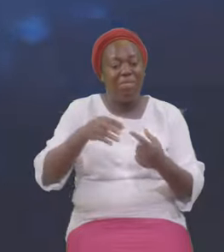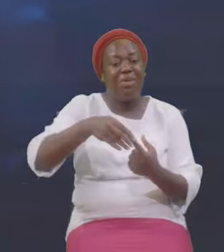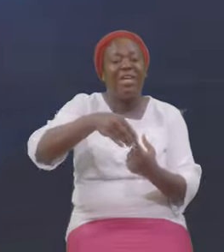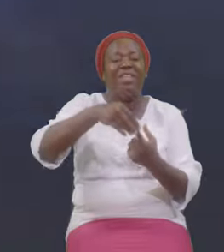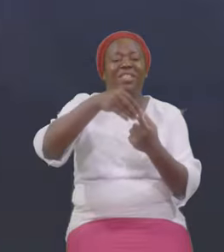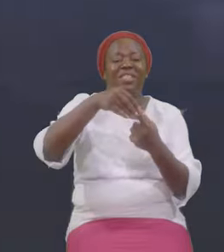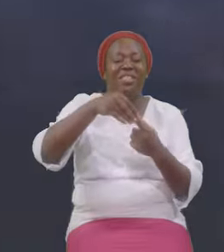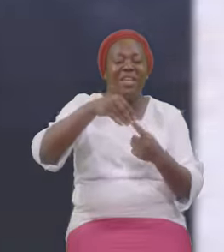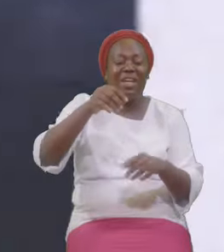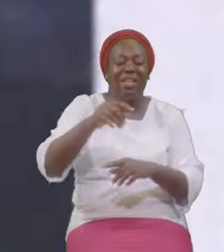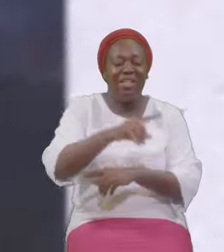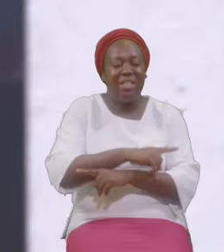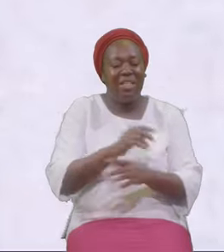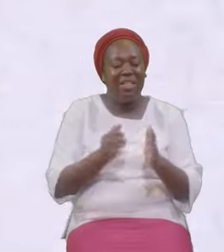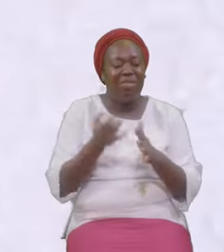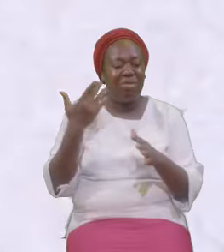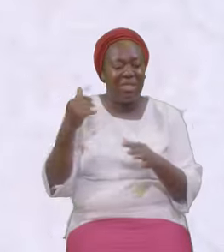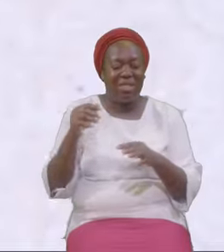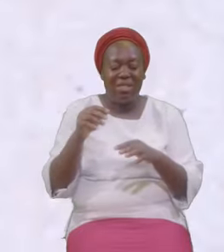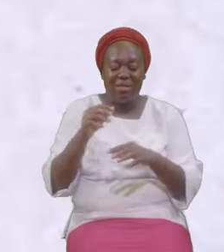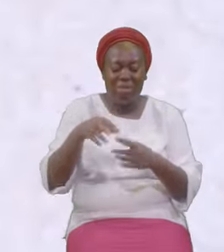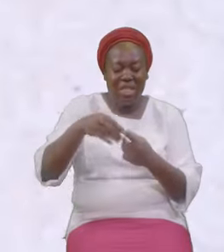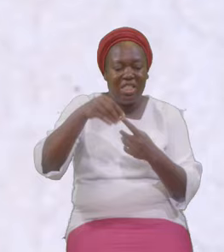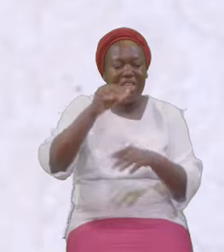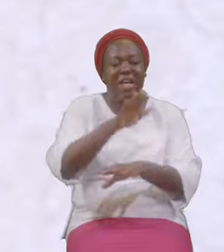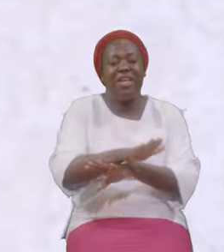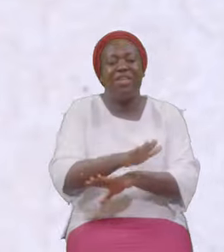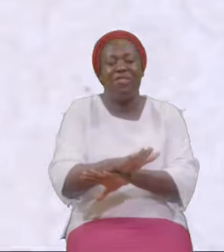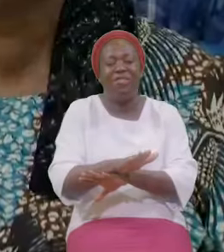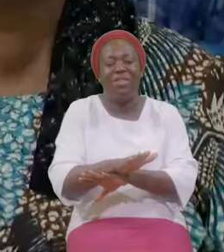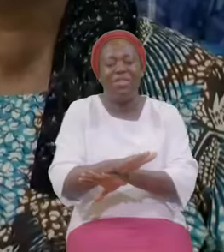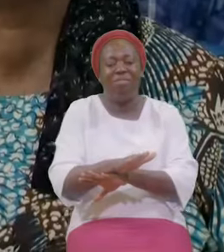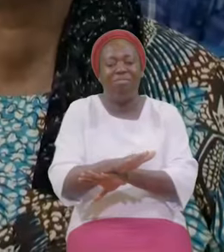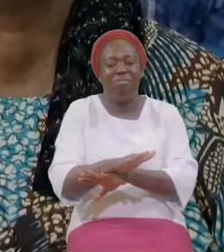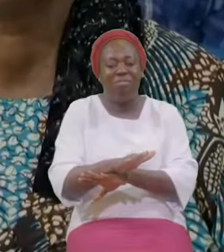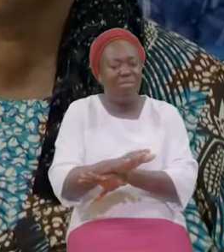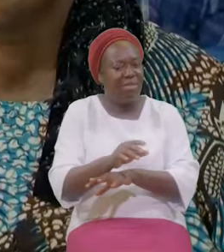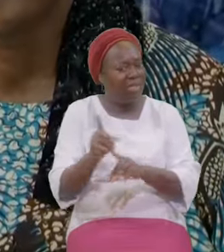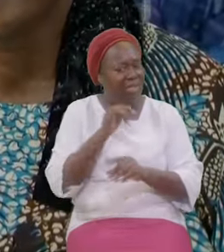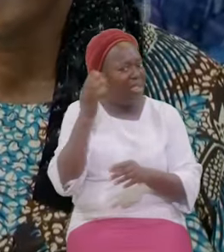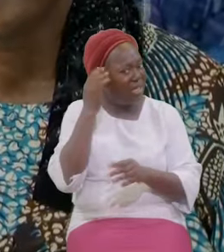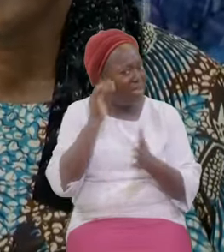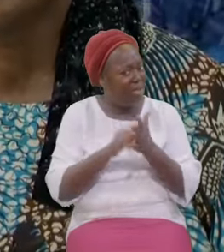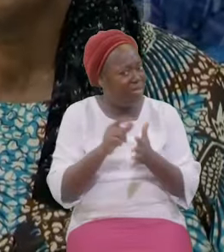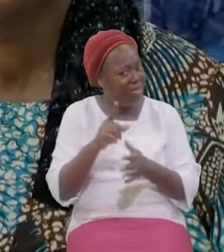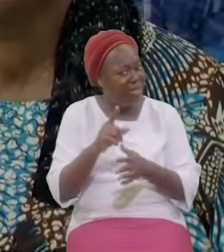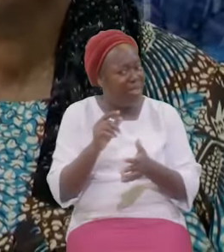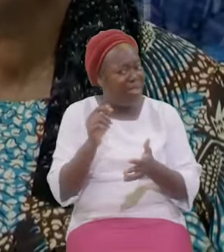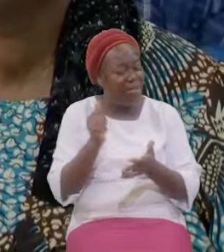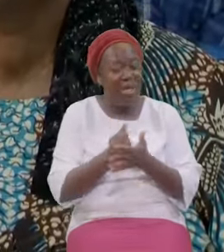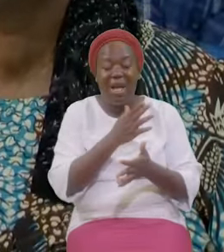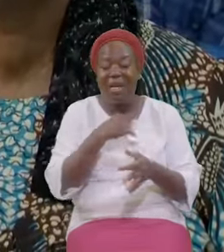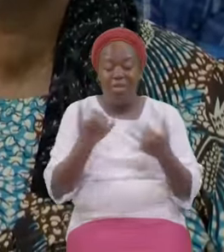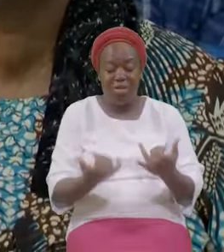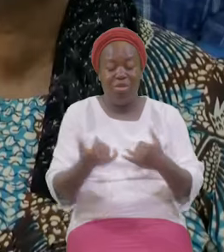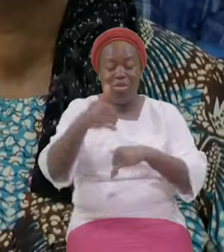a special evening. Did you hear that one? And tonight, of course,